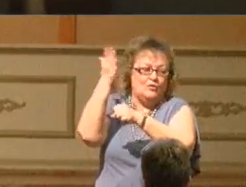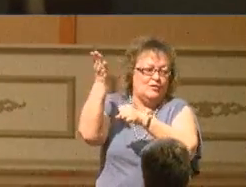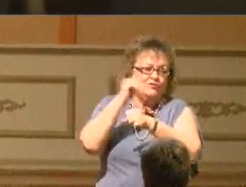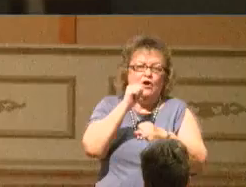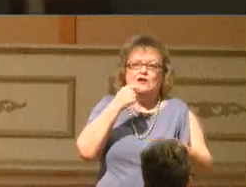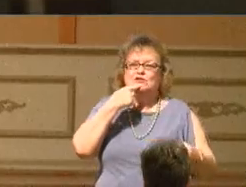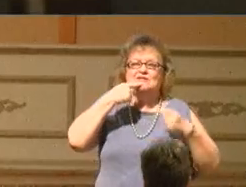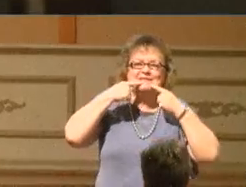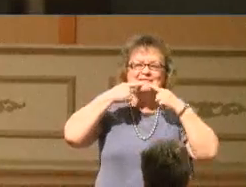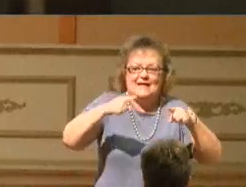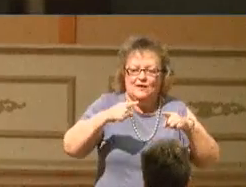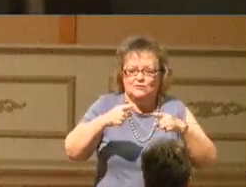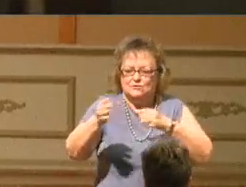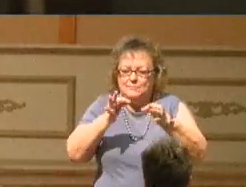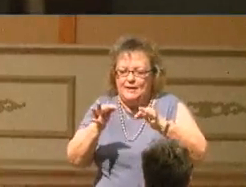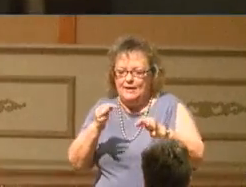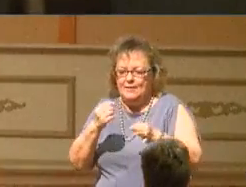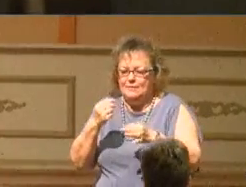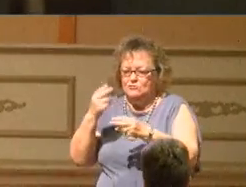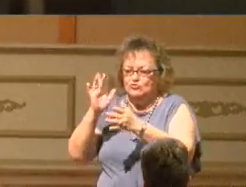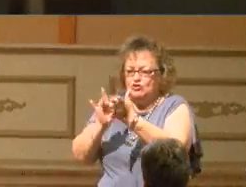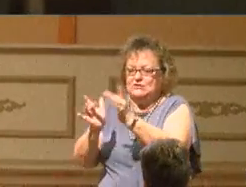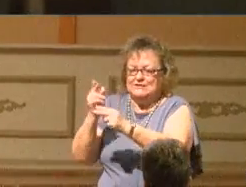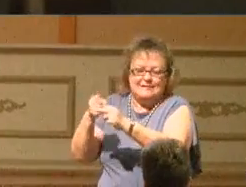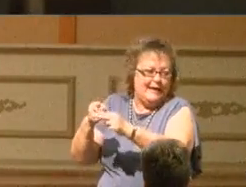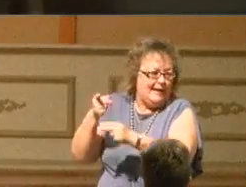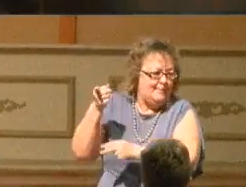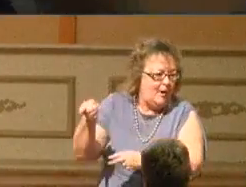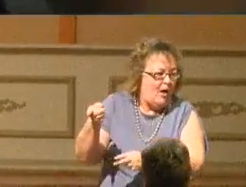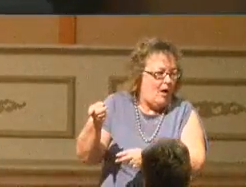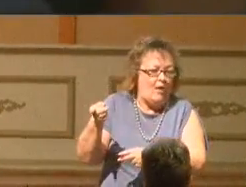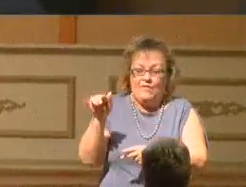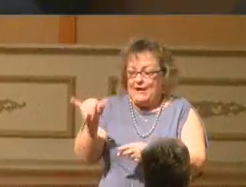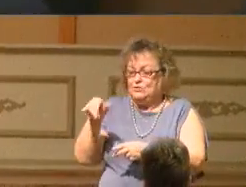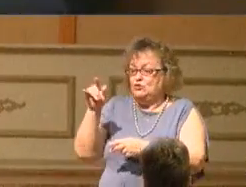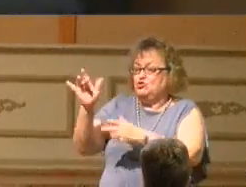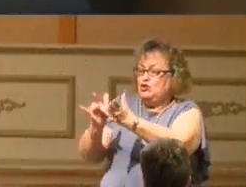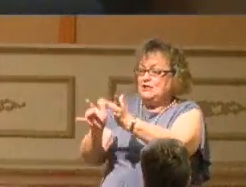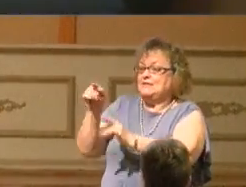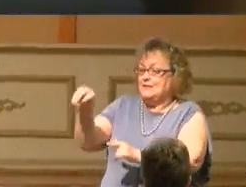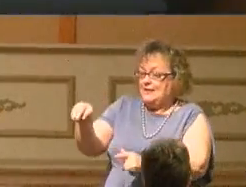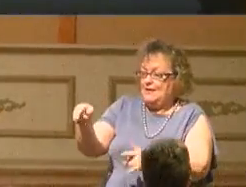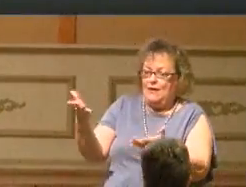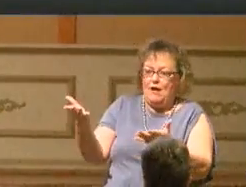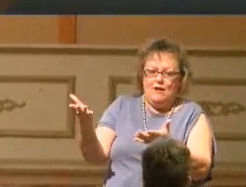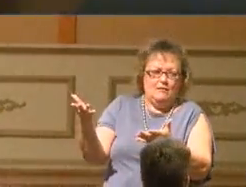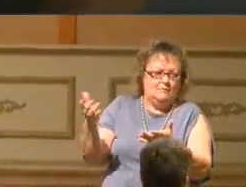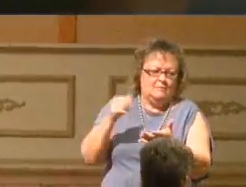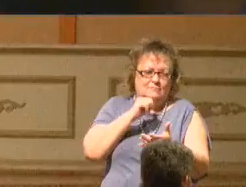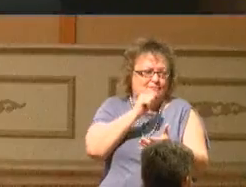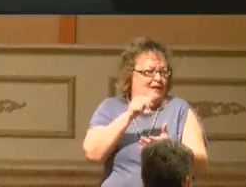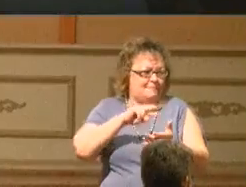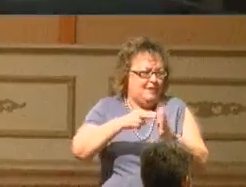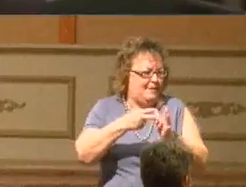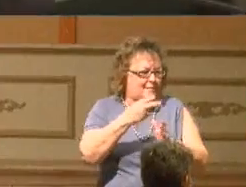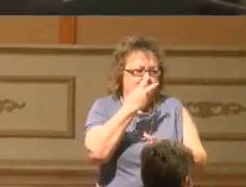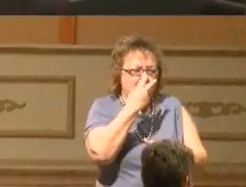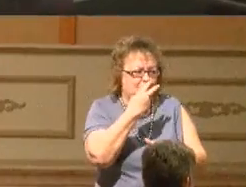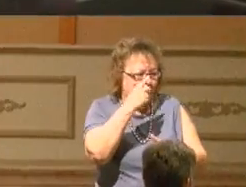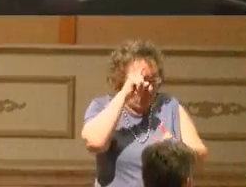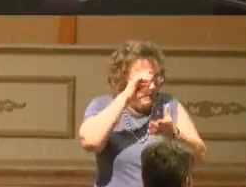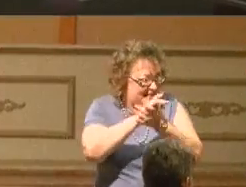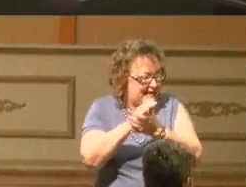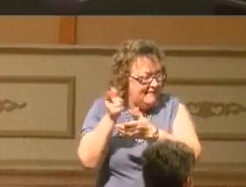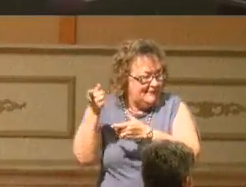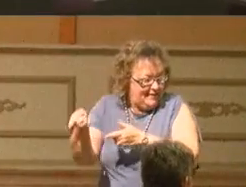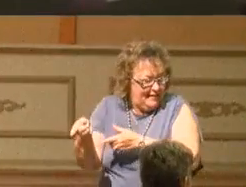just tells who Jesus is. You can go out and buy a Bible and read the Word of God, but